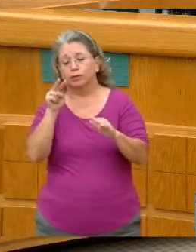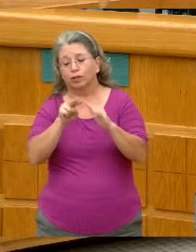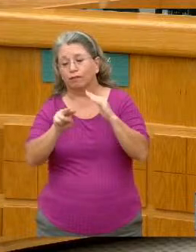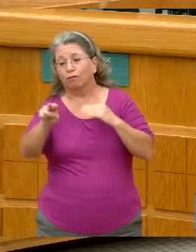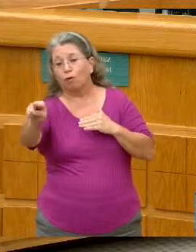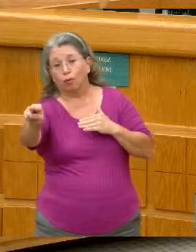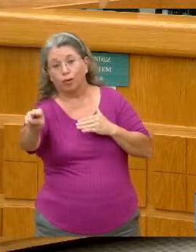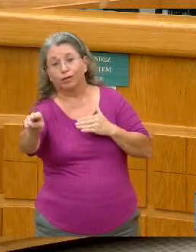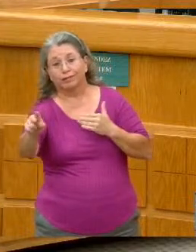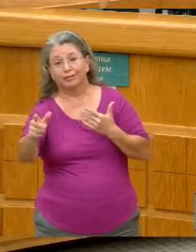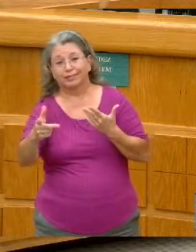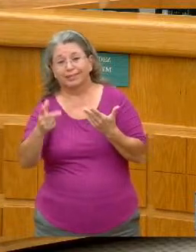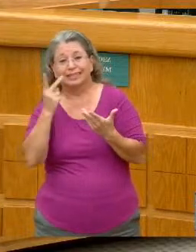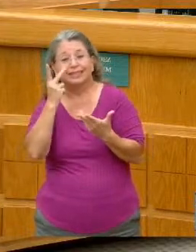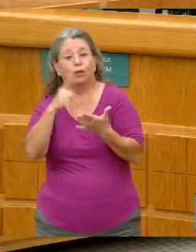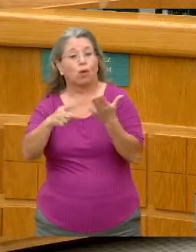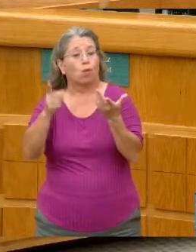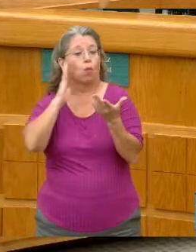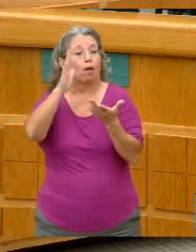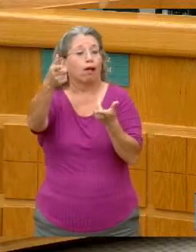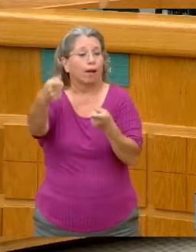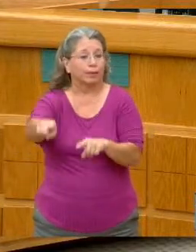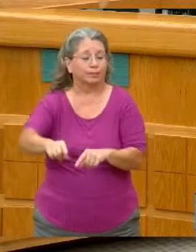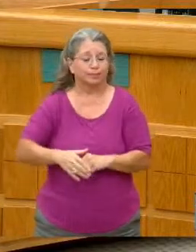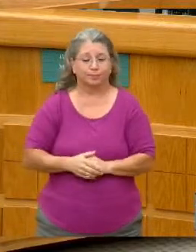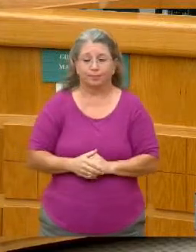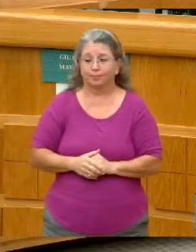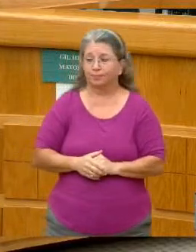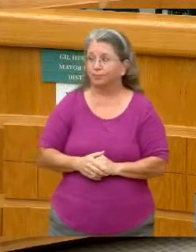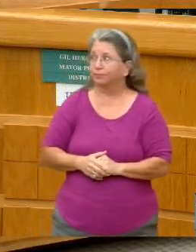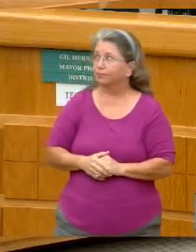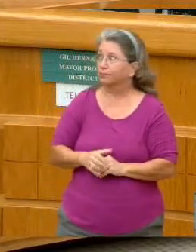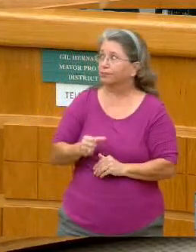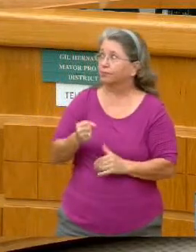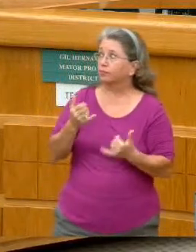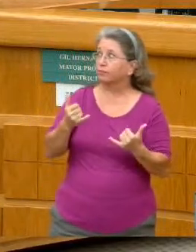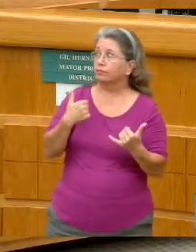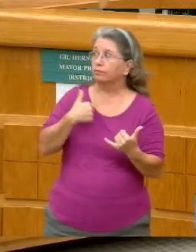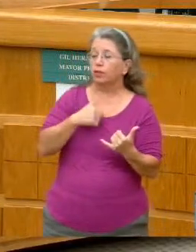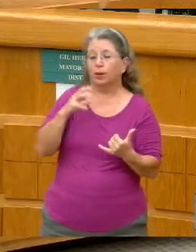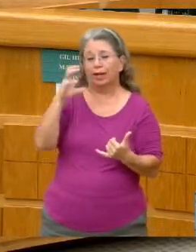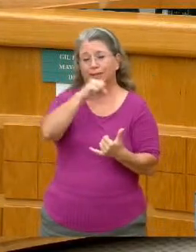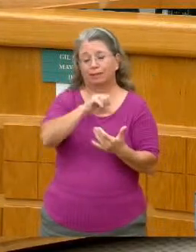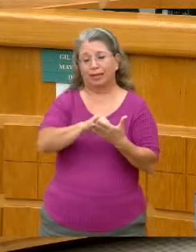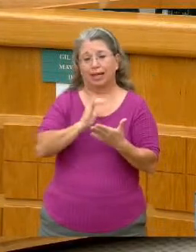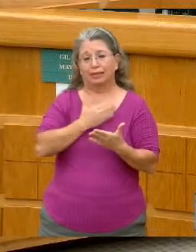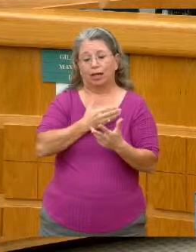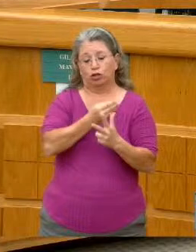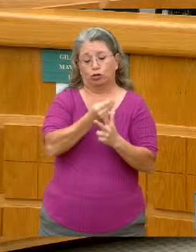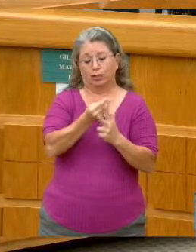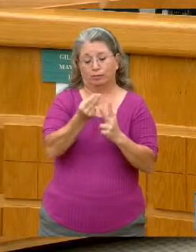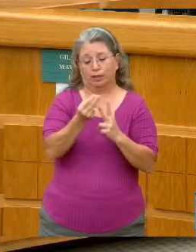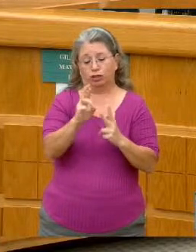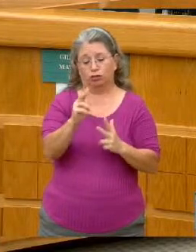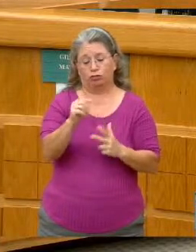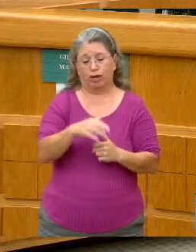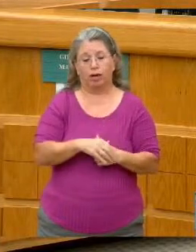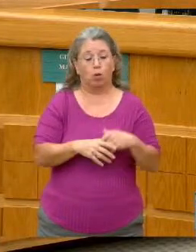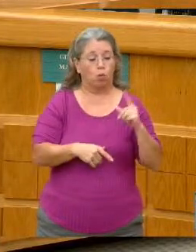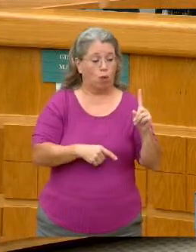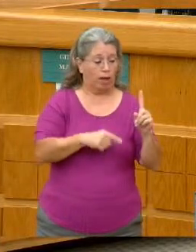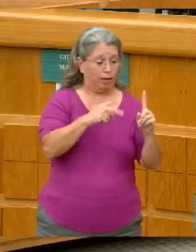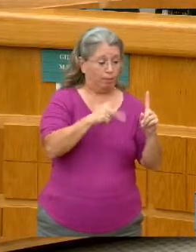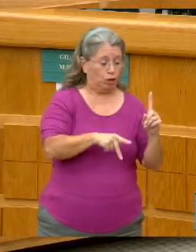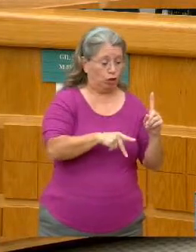head around. So anyway, right now we're estimating this is transmission rate. So one person infects another person on average. After that